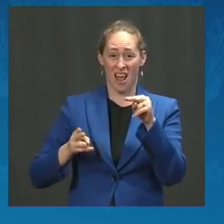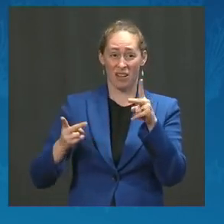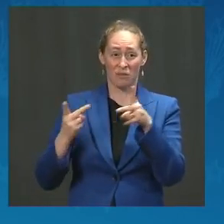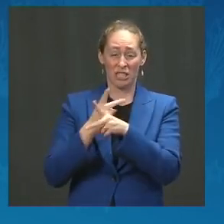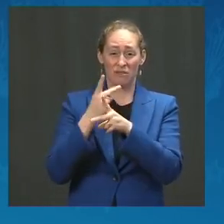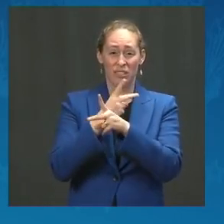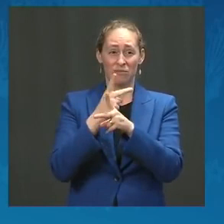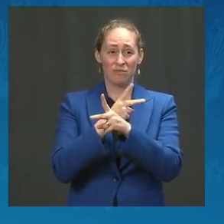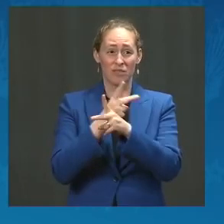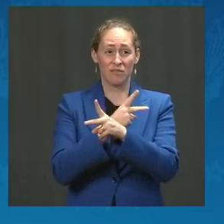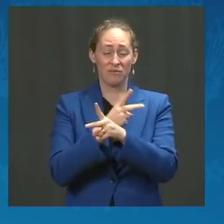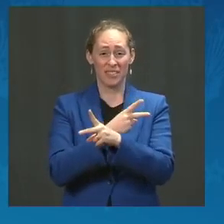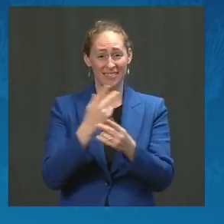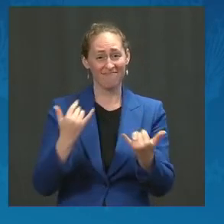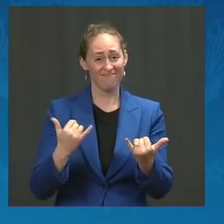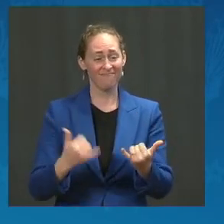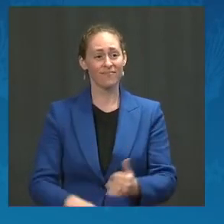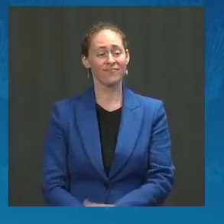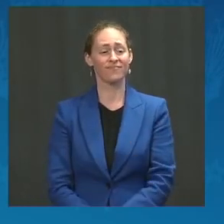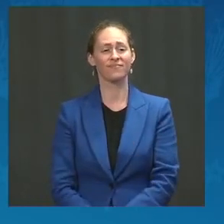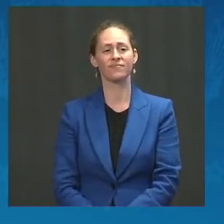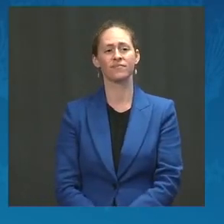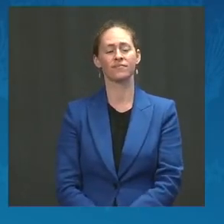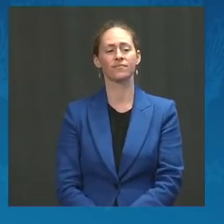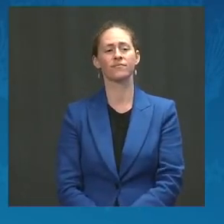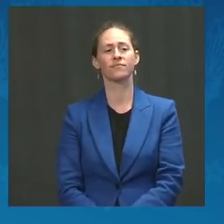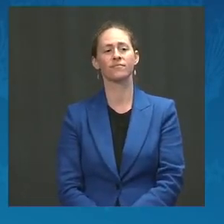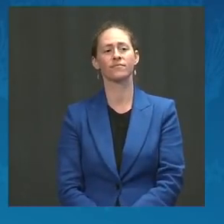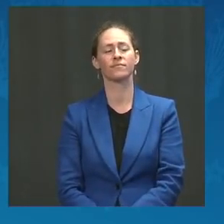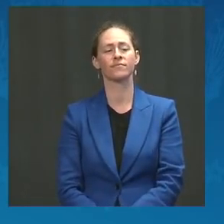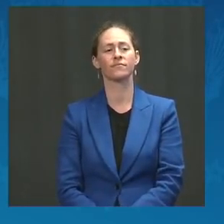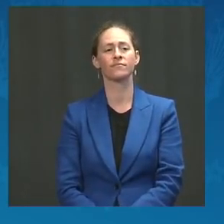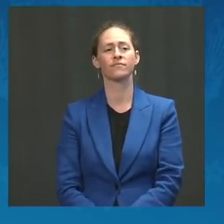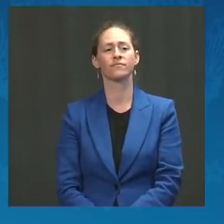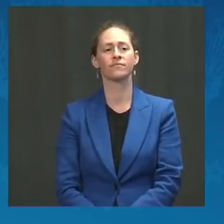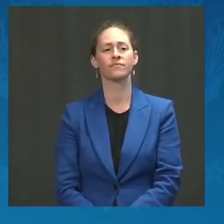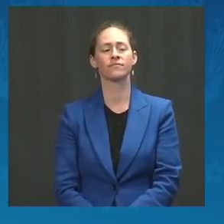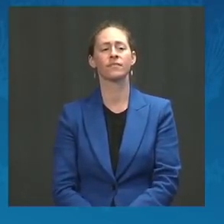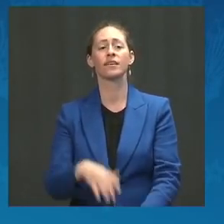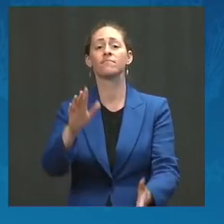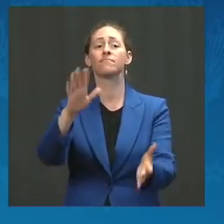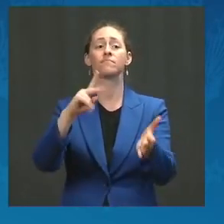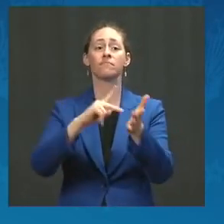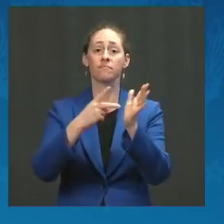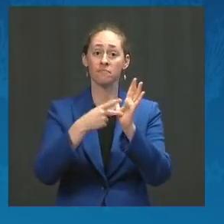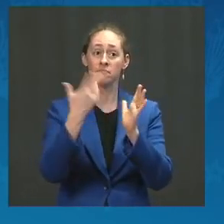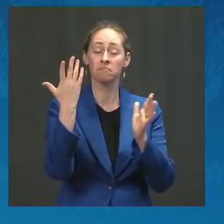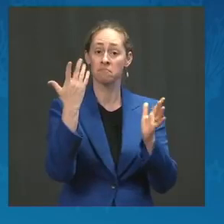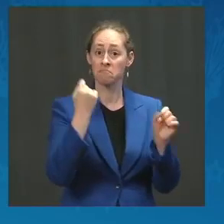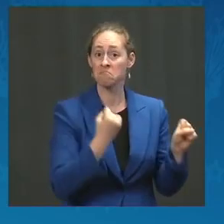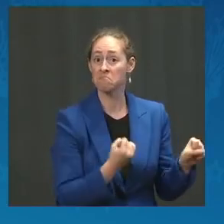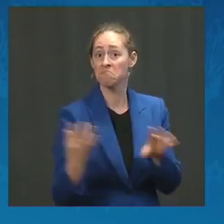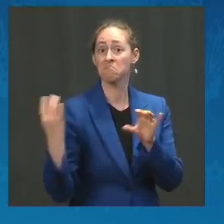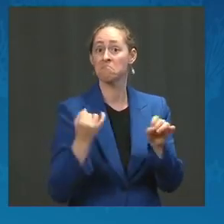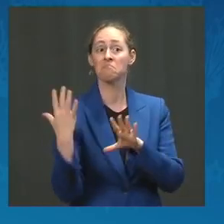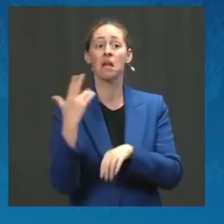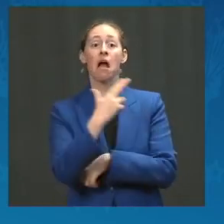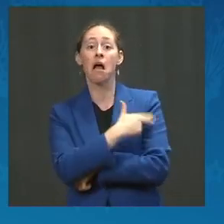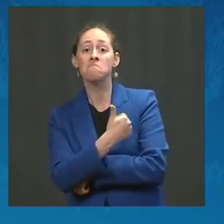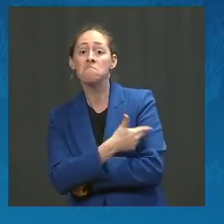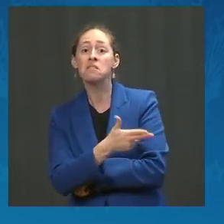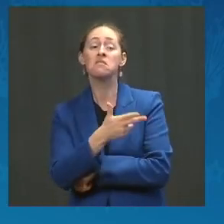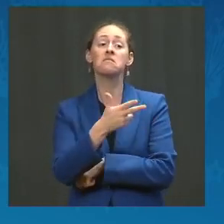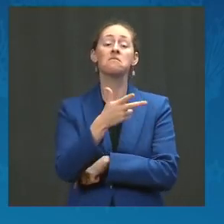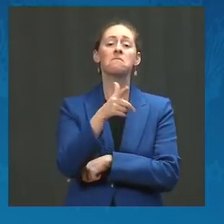experts, a comparable rise in hospitalizations or deaths in most areas of the country. So you have to ask yourself, why is